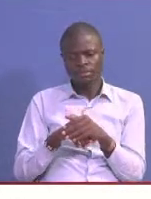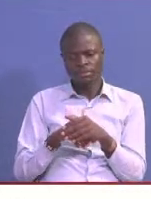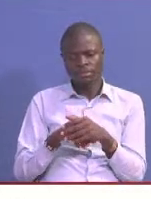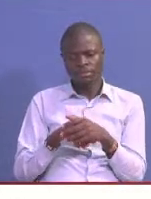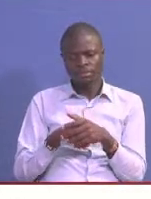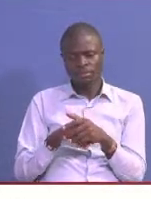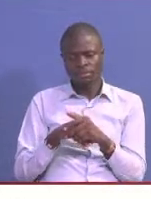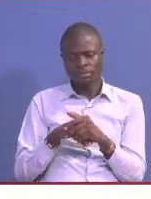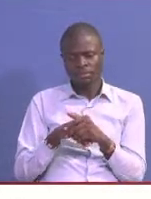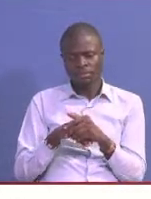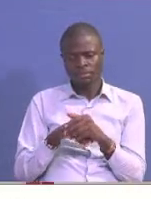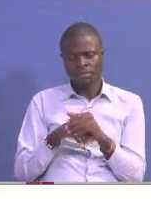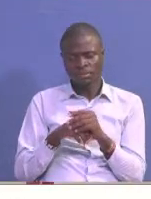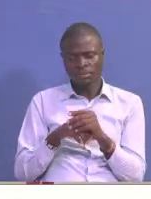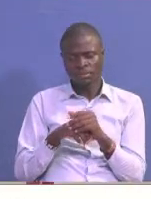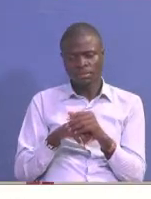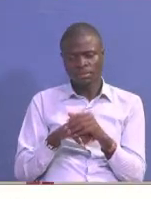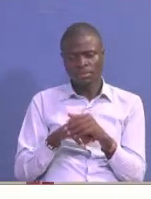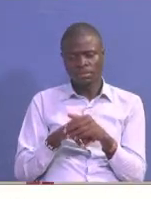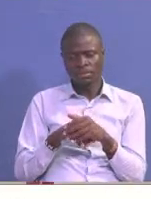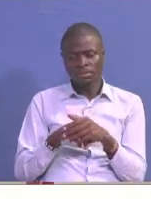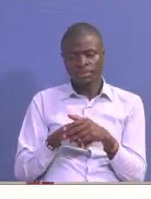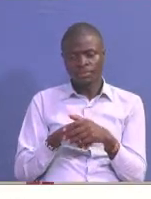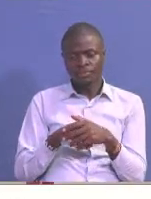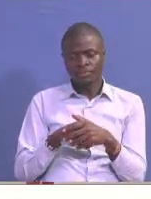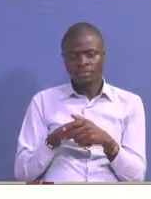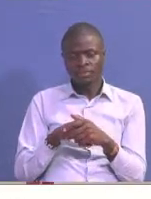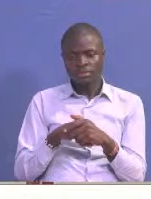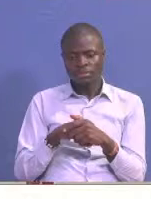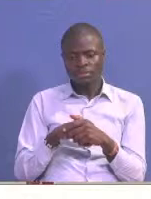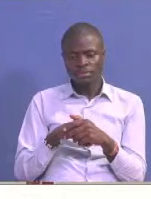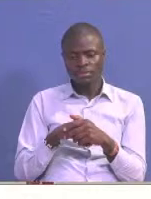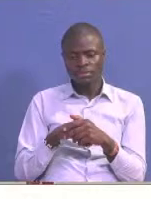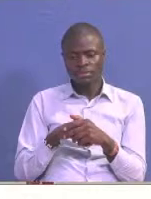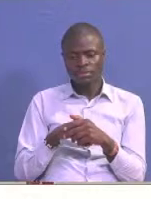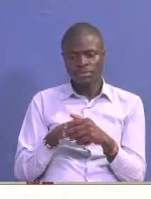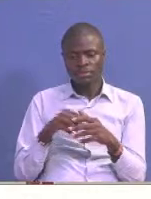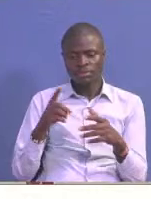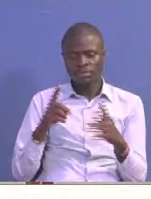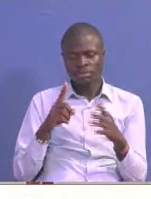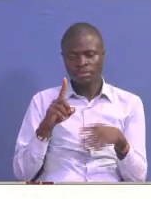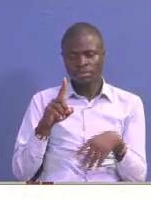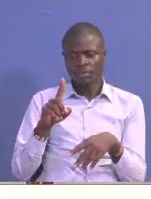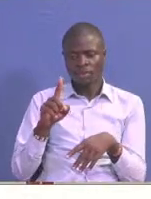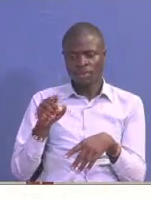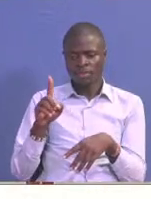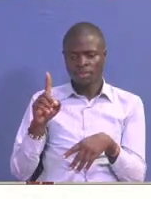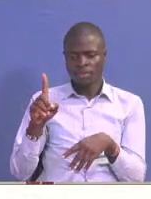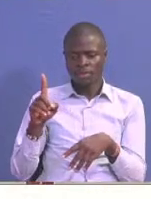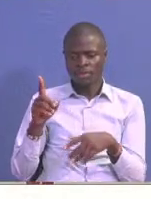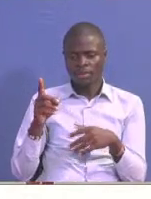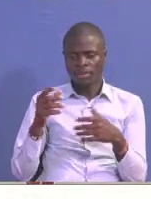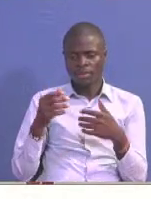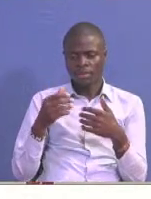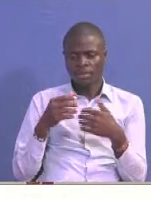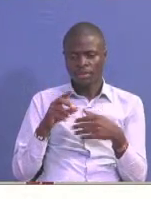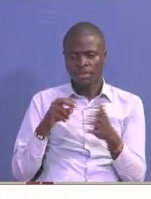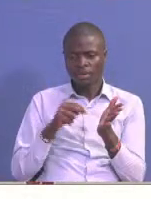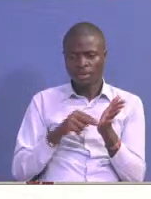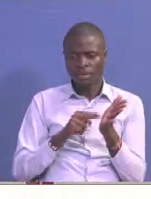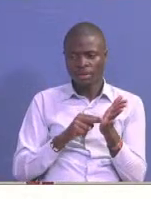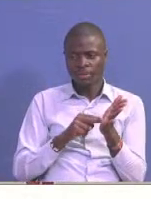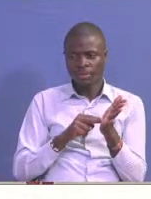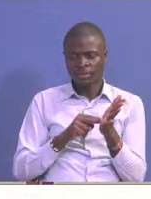summarize. Just to summarize. Okay, I was there at 1.1, and there is a unit